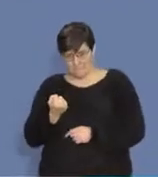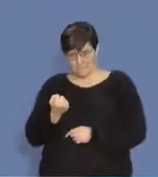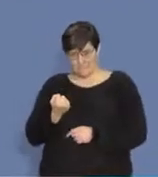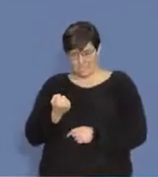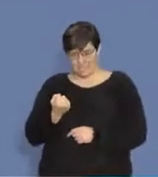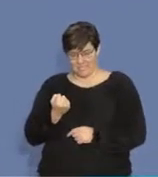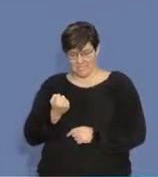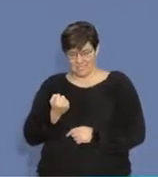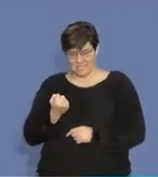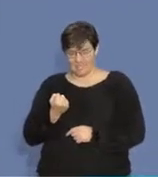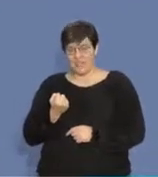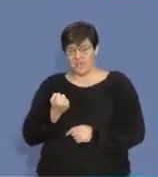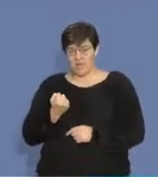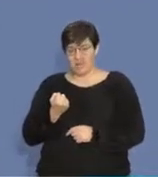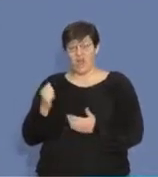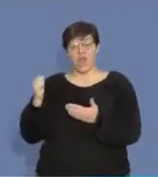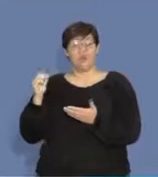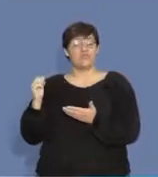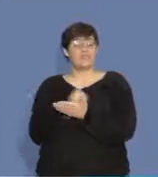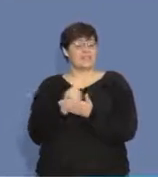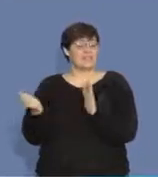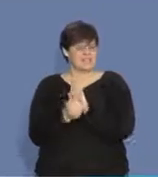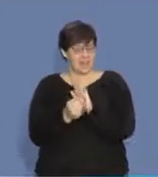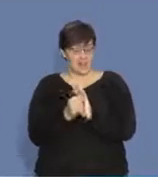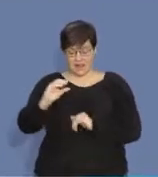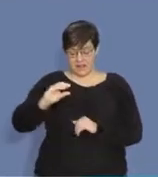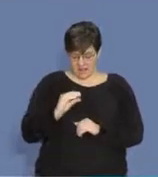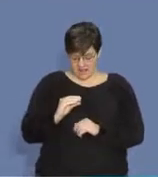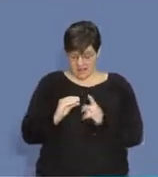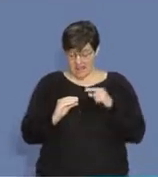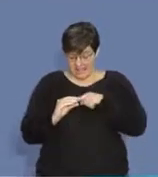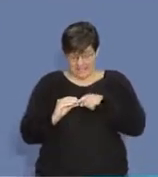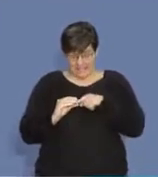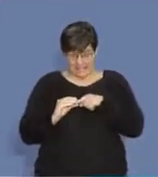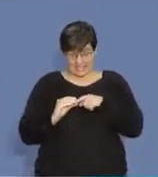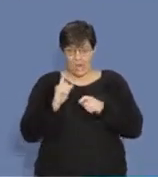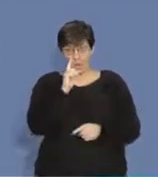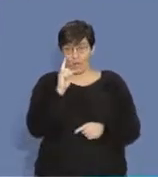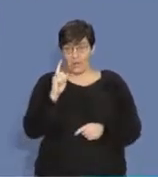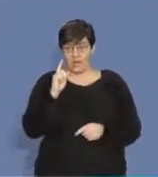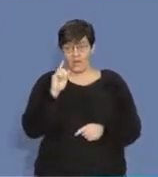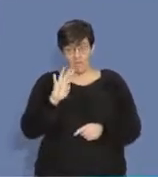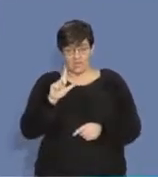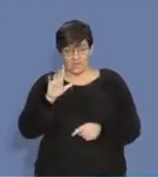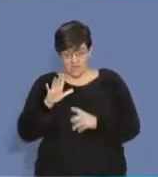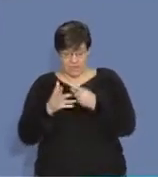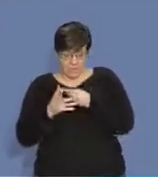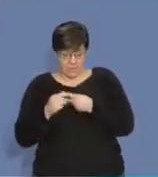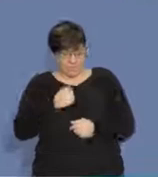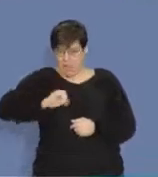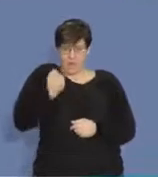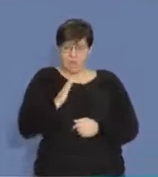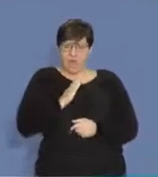VAT from your cash and your credit sales, and that's the amount that you need to pay over to SARS, because it